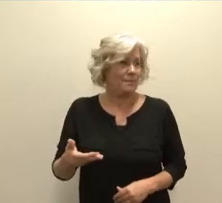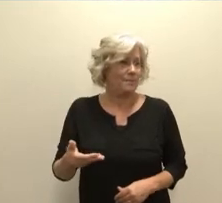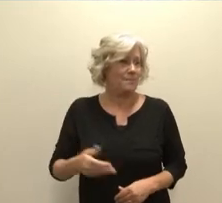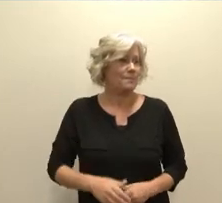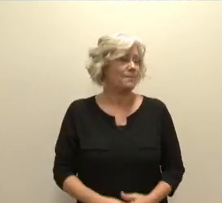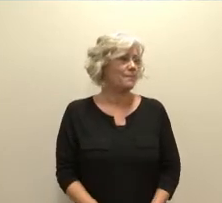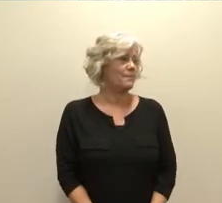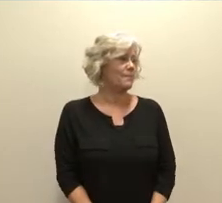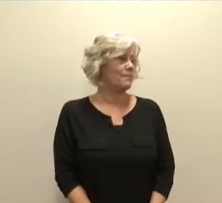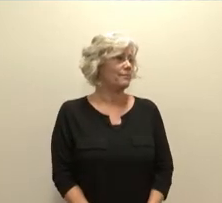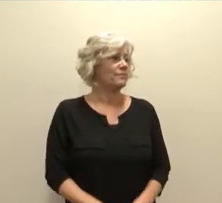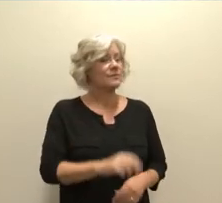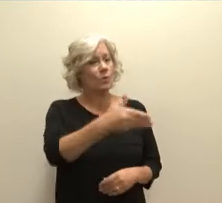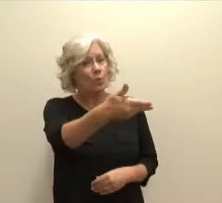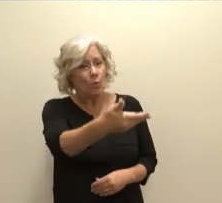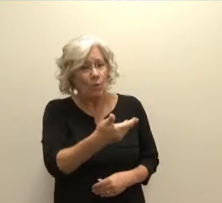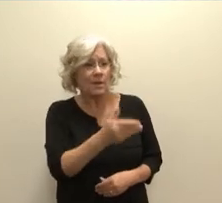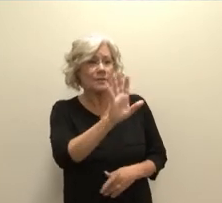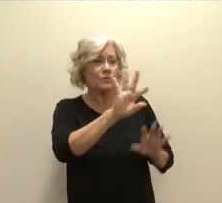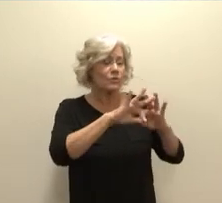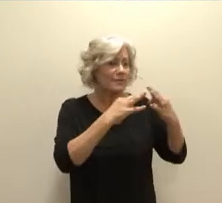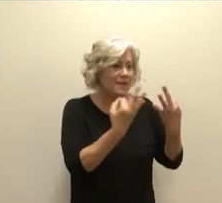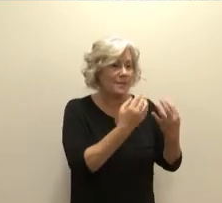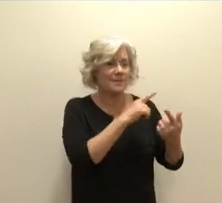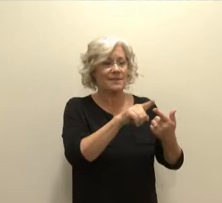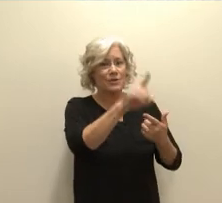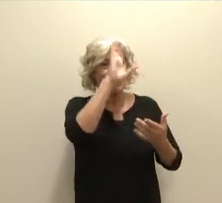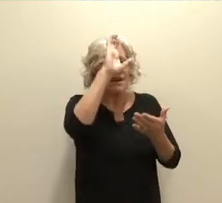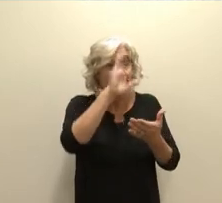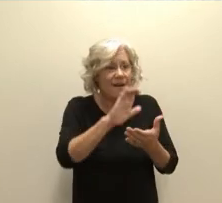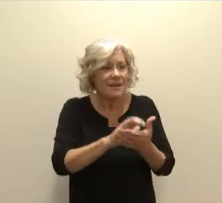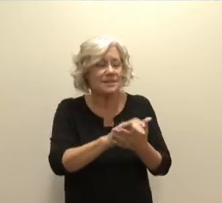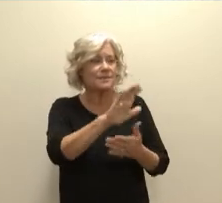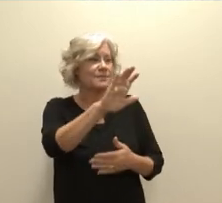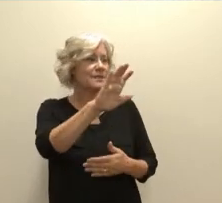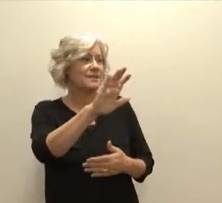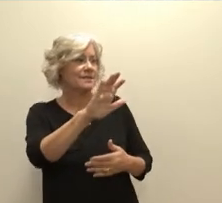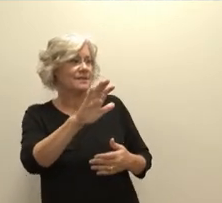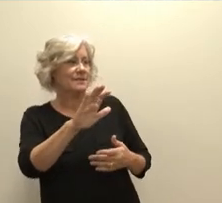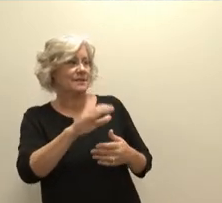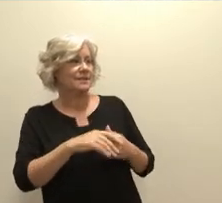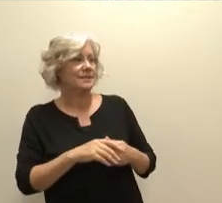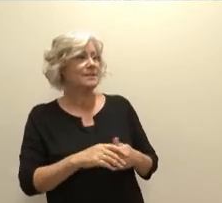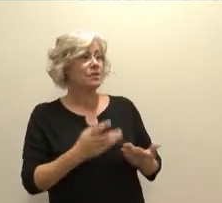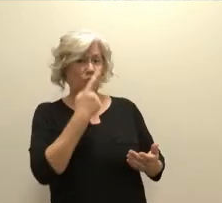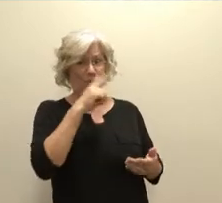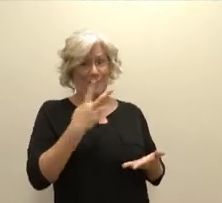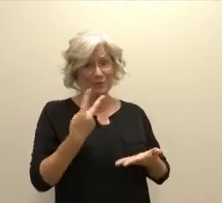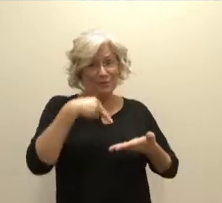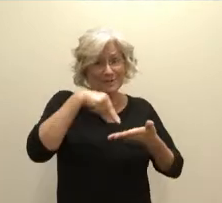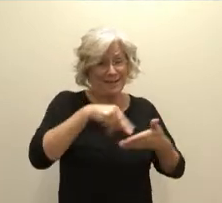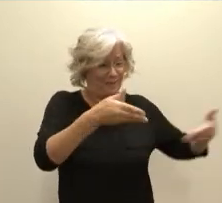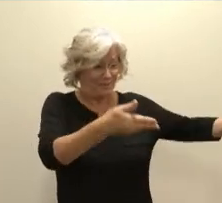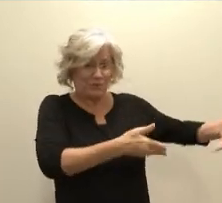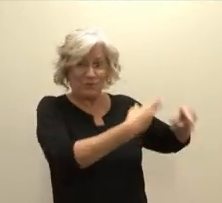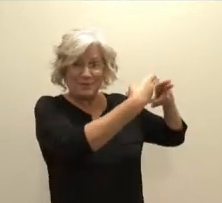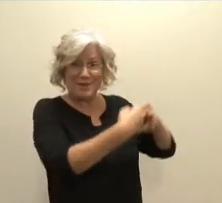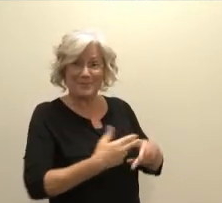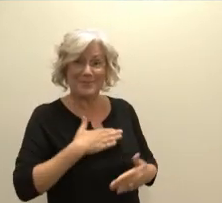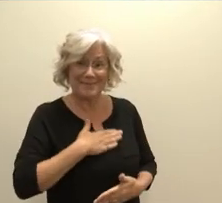Welcome your family, your husband, and Kale. Do you mind standing up and introducing them to